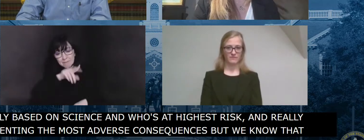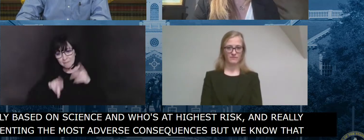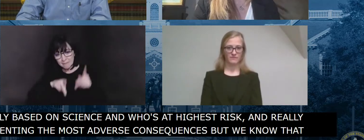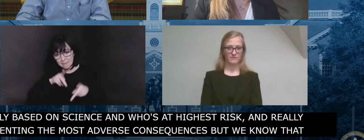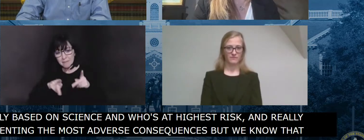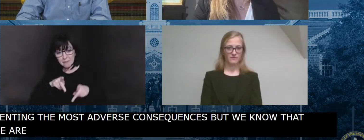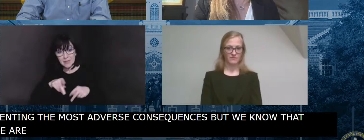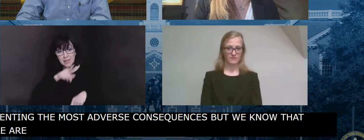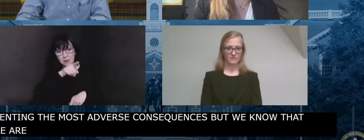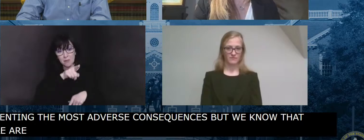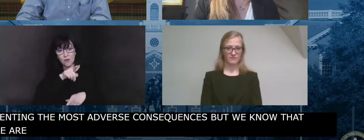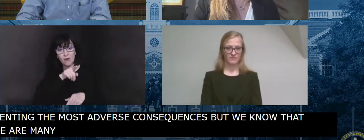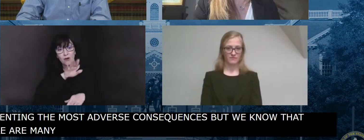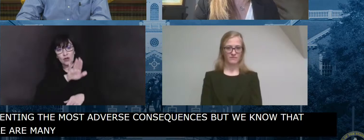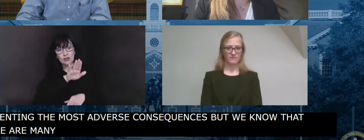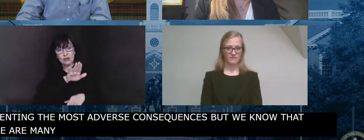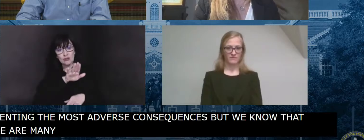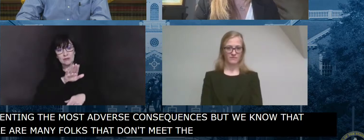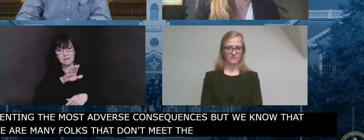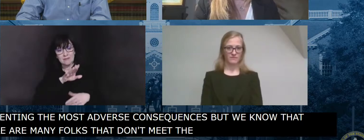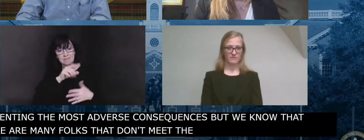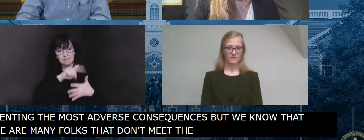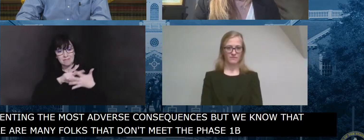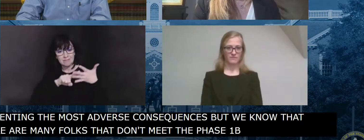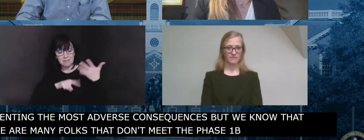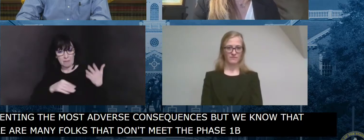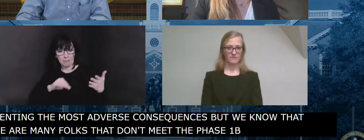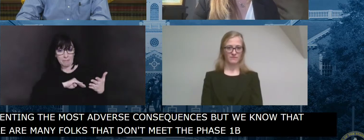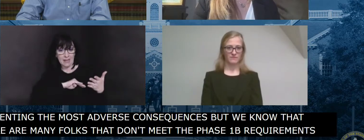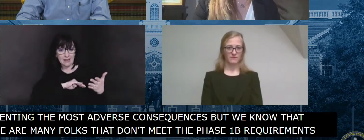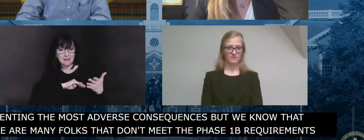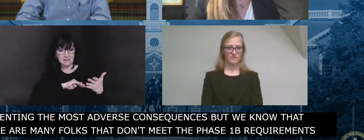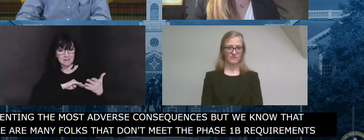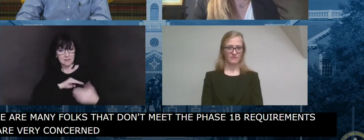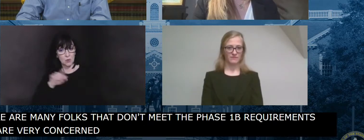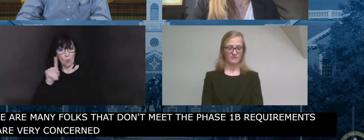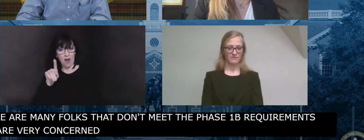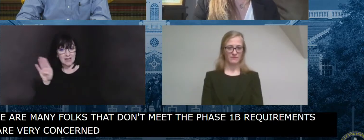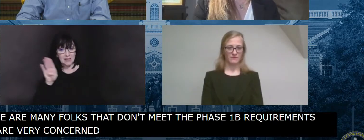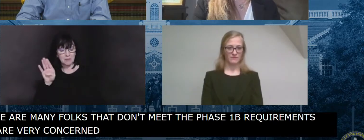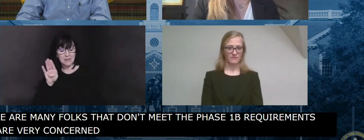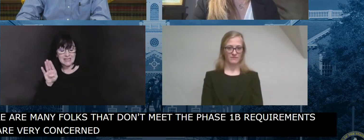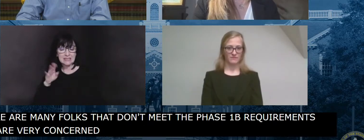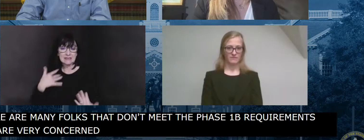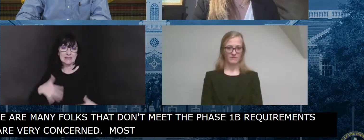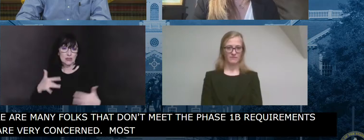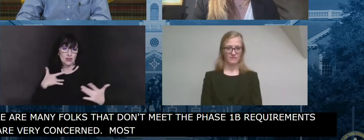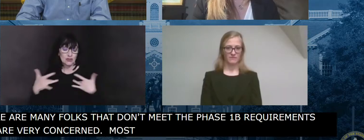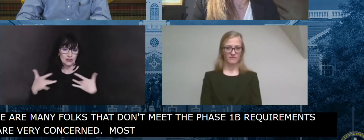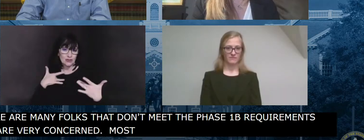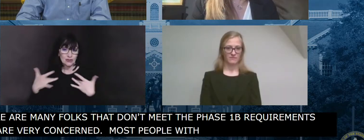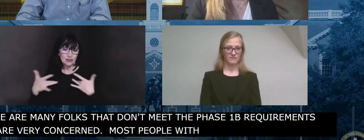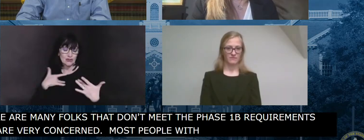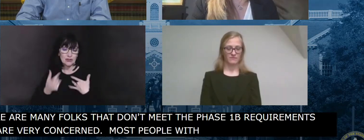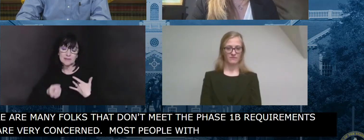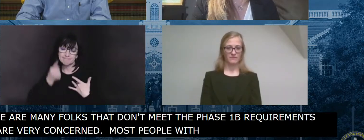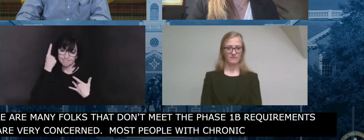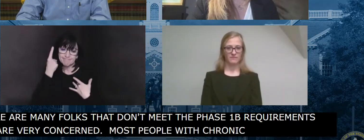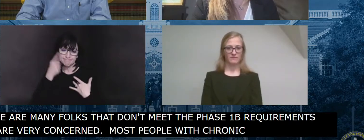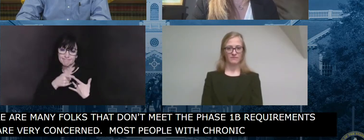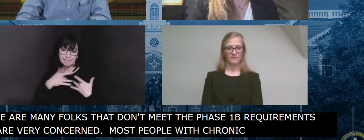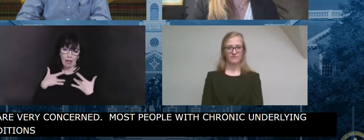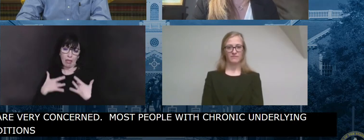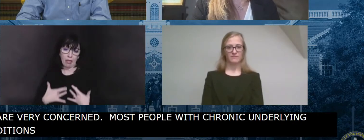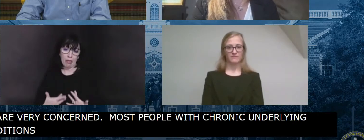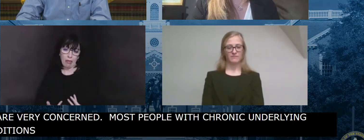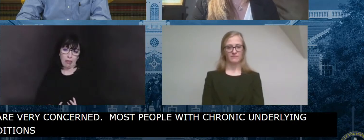1B requirements, yet are very concerned. Most people with chronic underlying conditions, or many, especially if